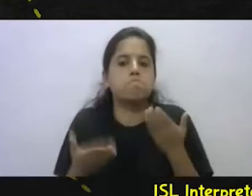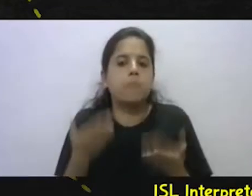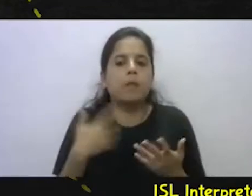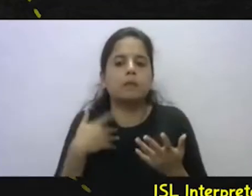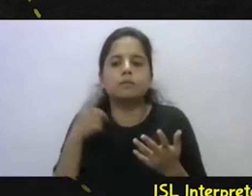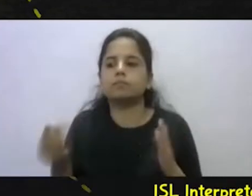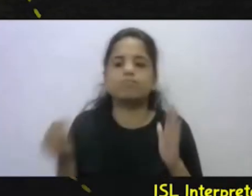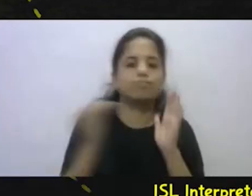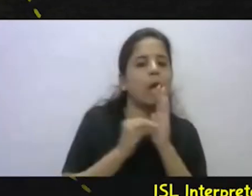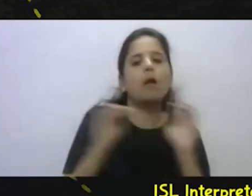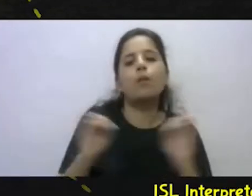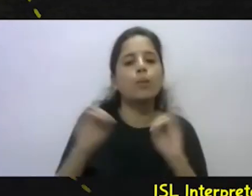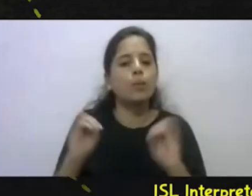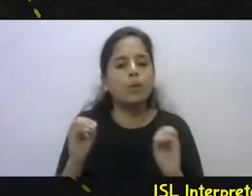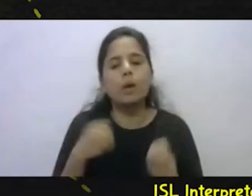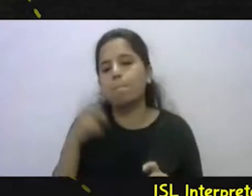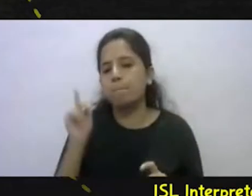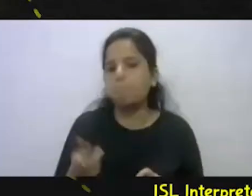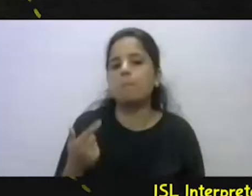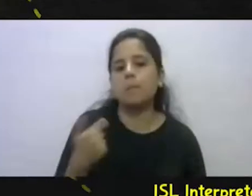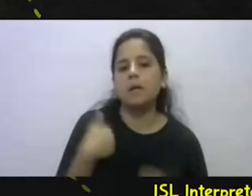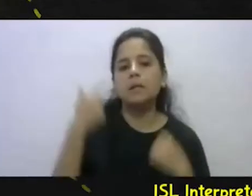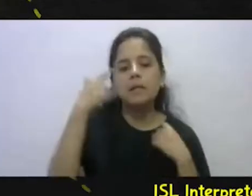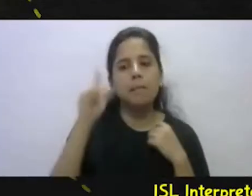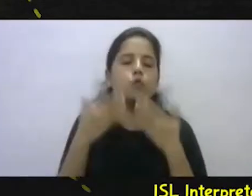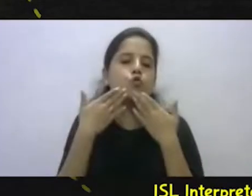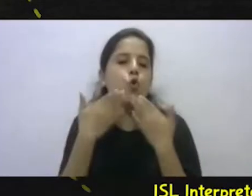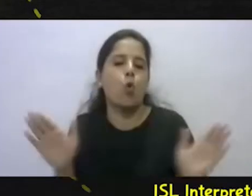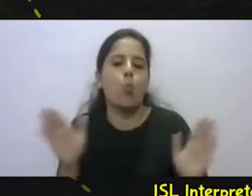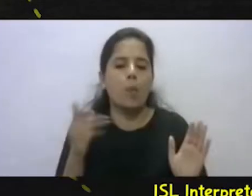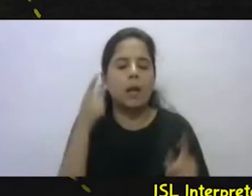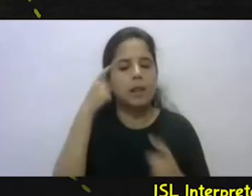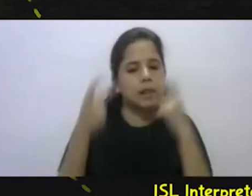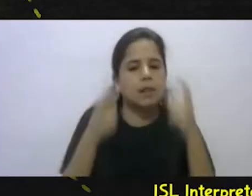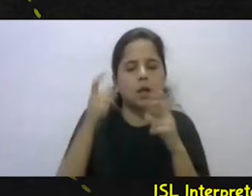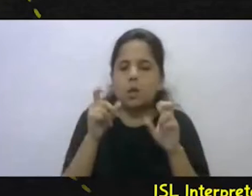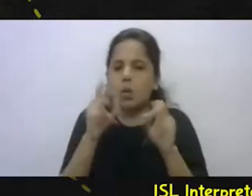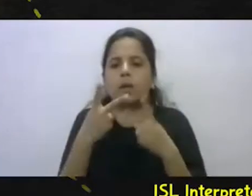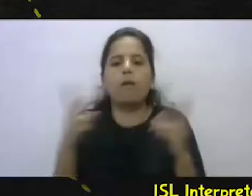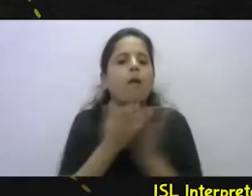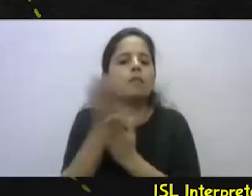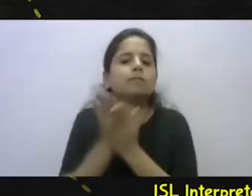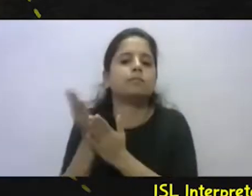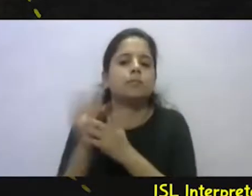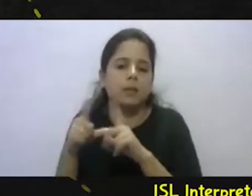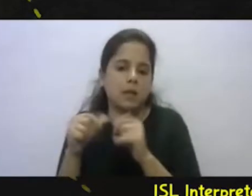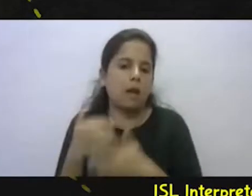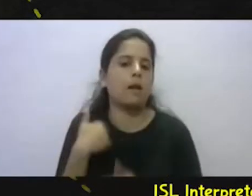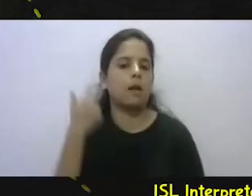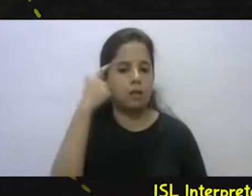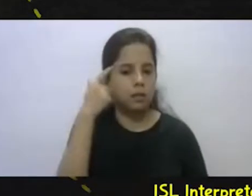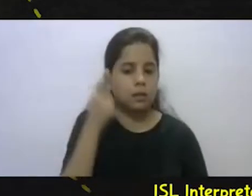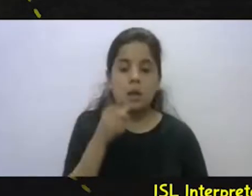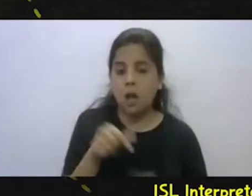captured like that, and we need to kind of be open to thinking of different forms of data. I think very important point that